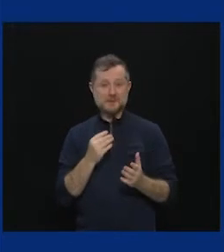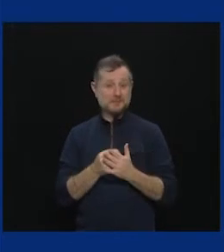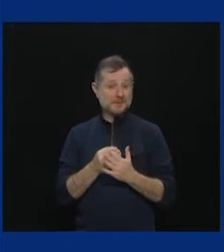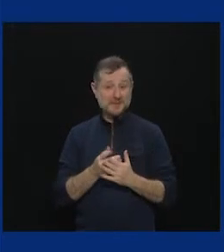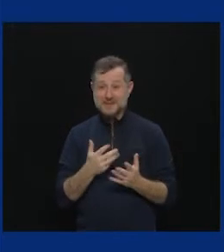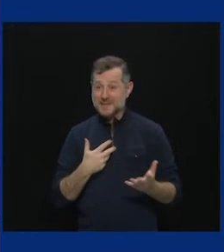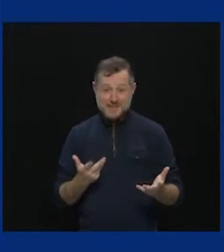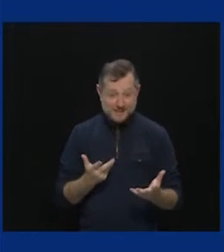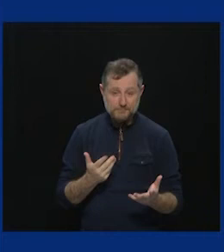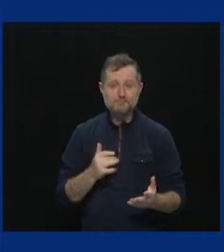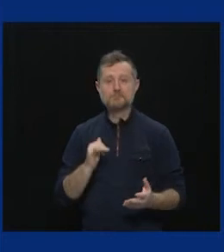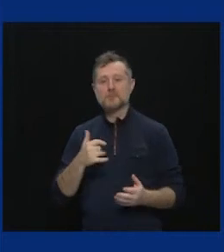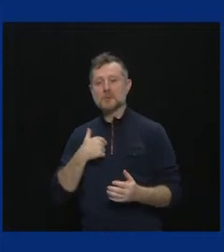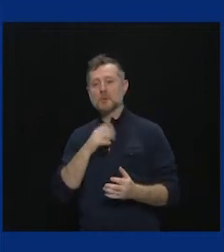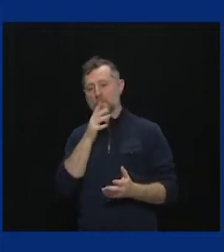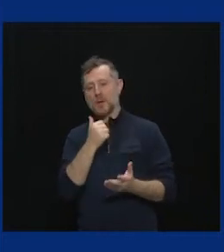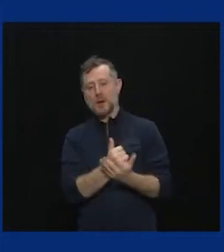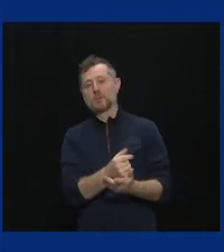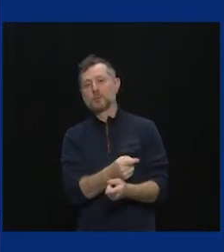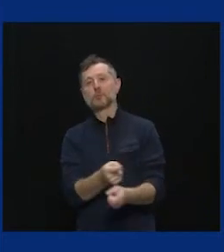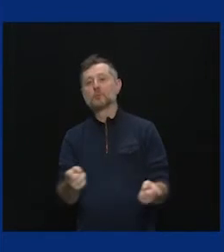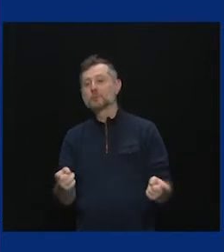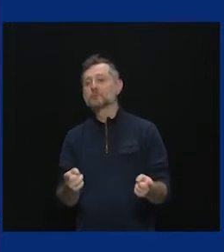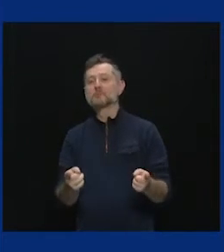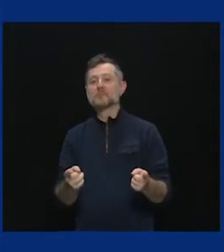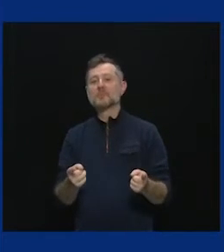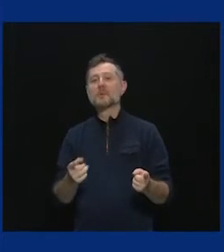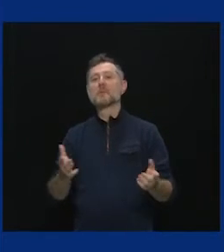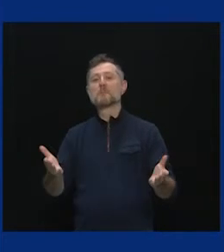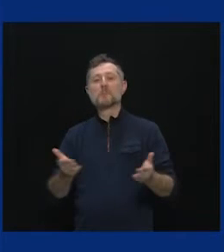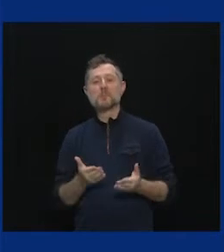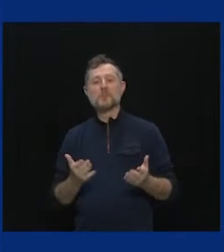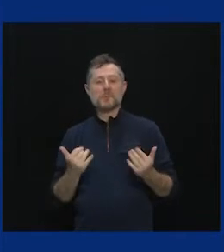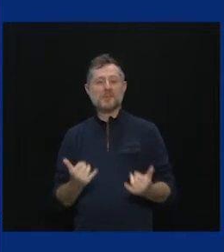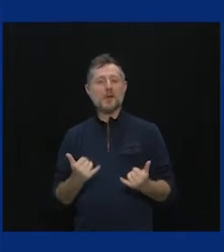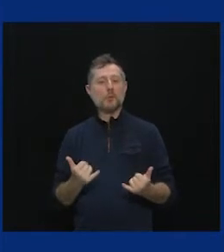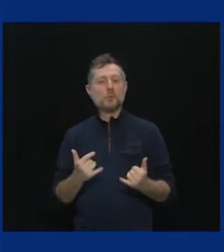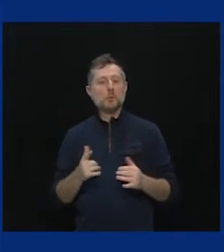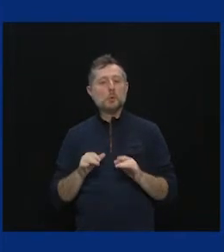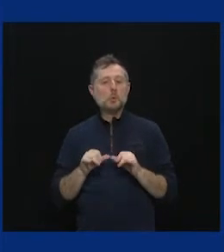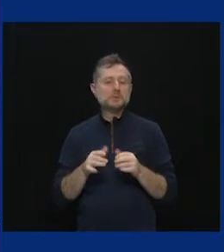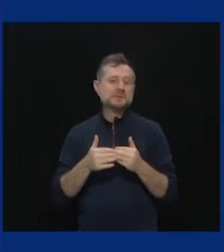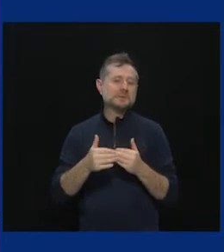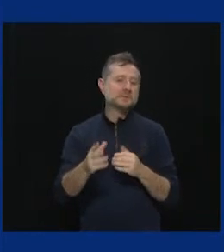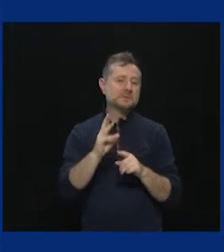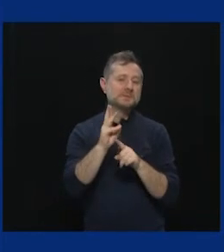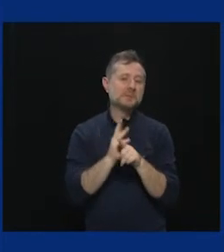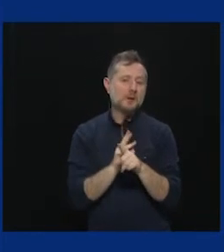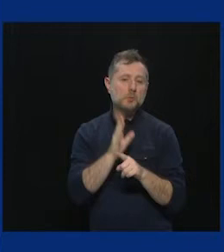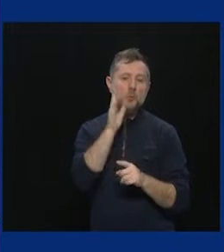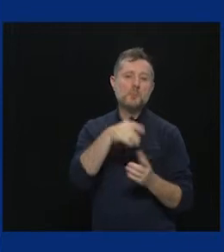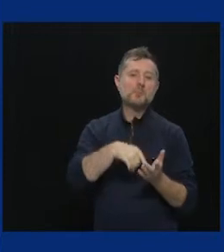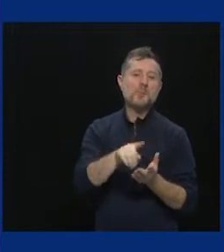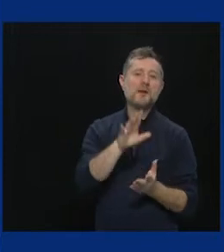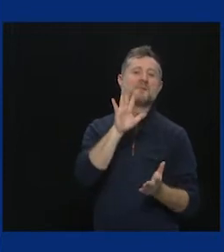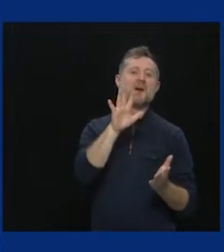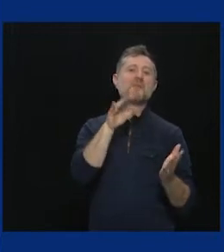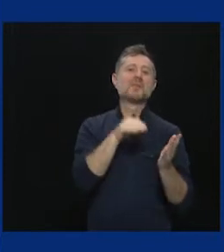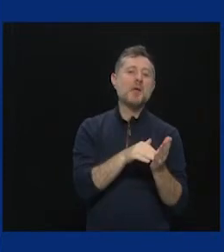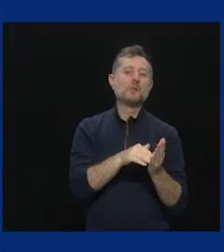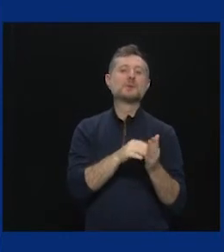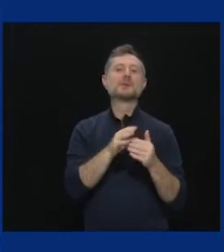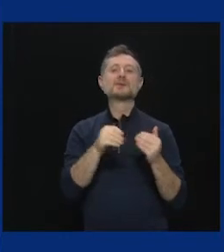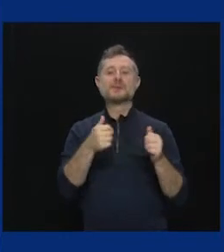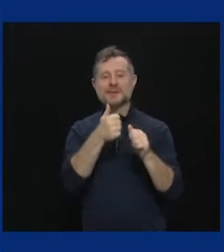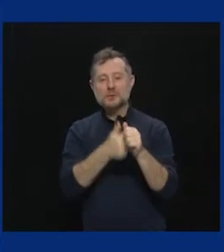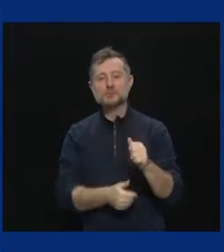now. Hold on to them for at least 6 months, and we'll give you $5,000 for every full-time employee added, and you keep over 6